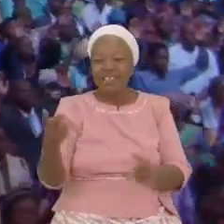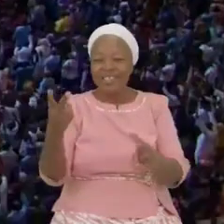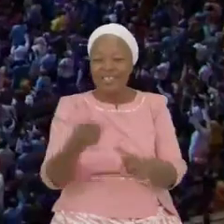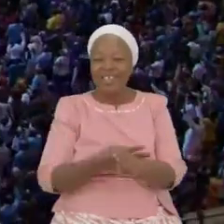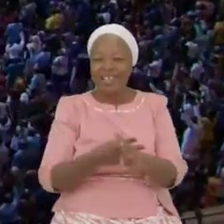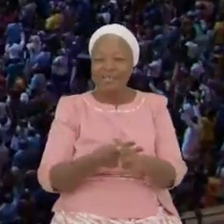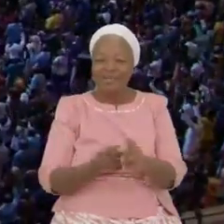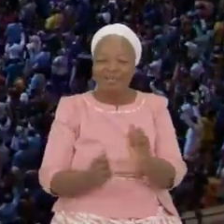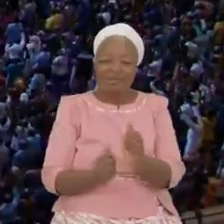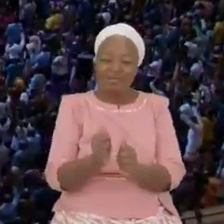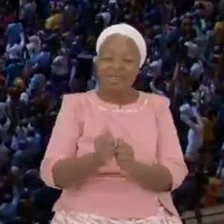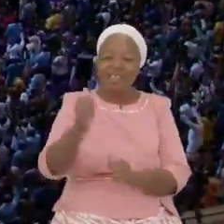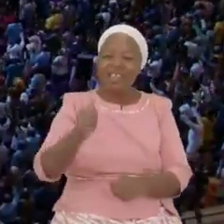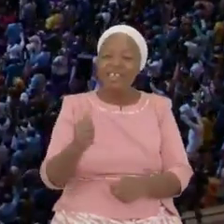farther.